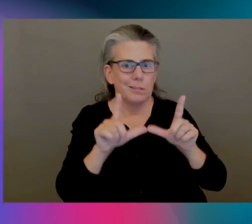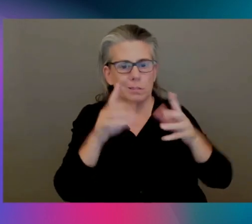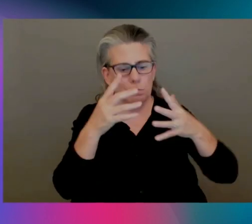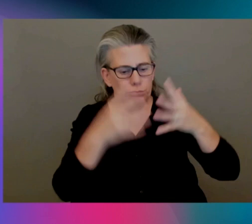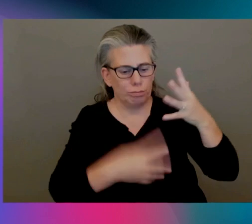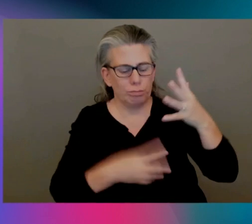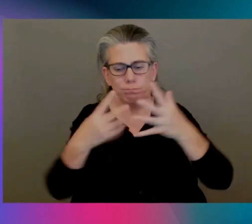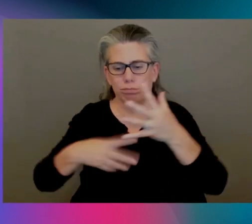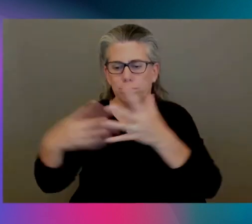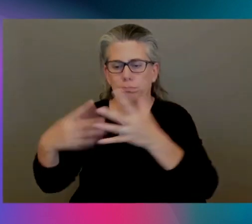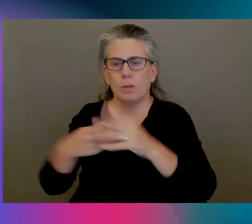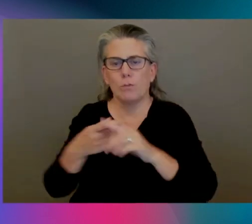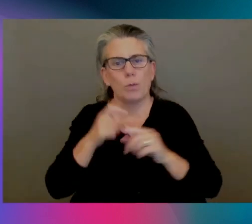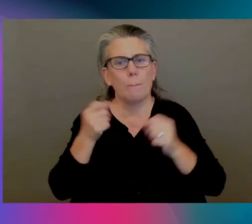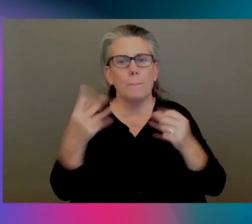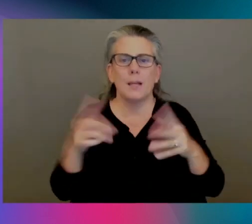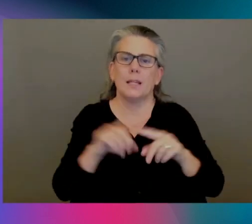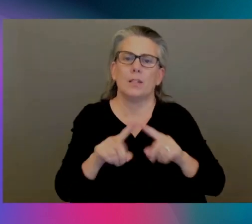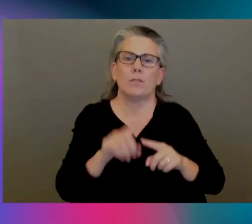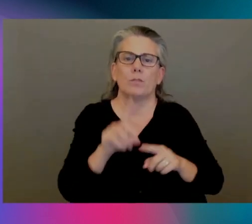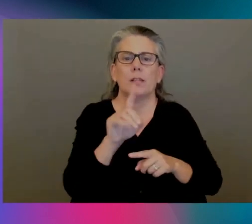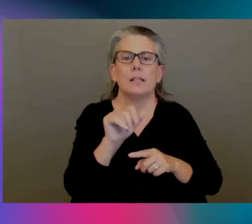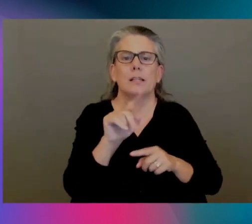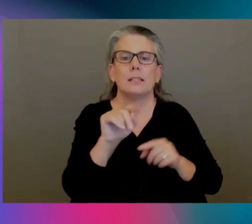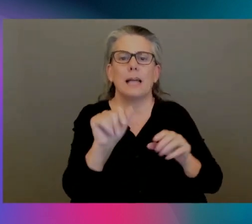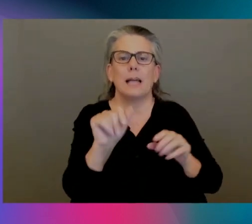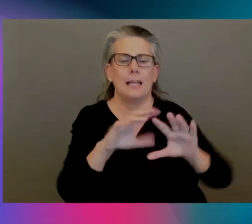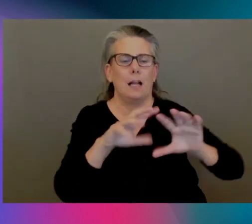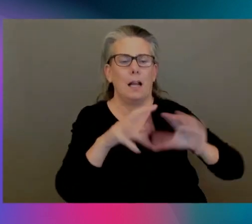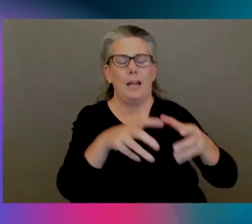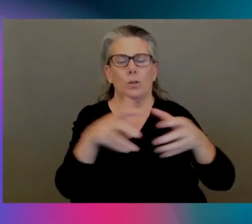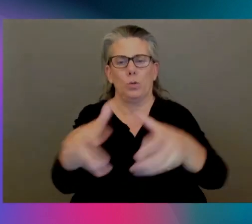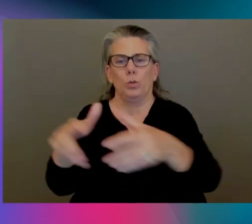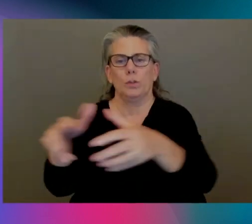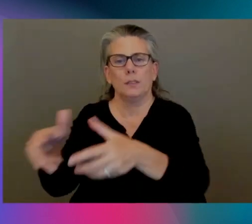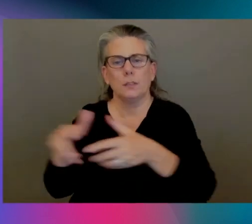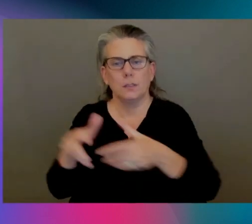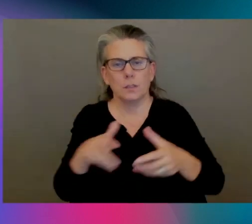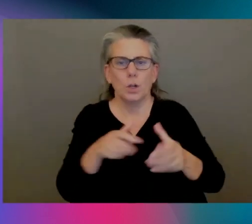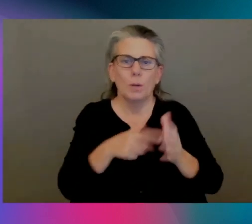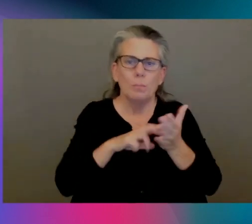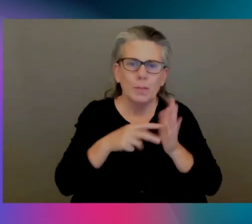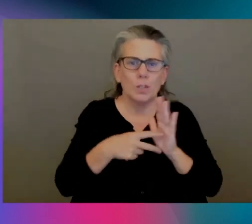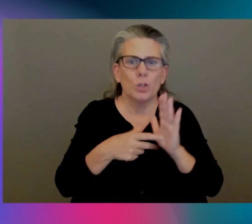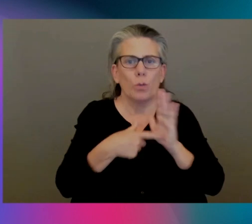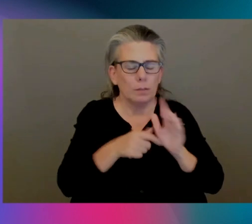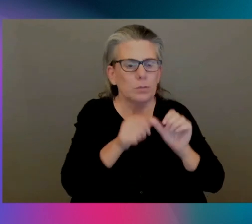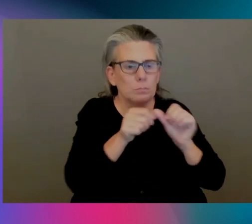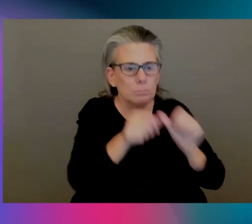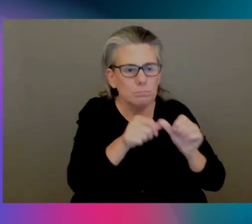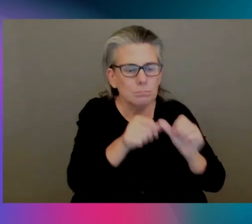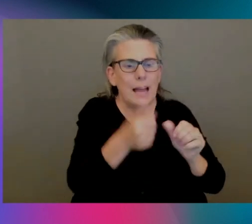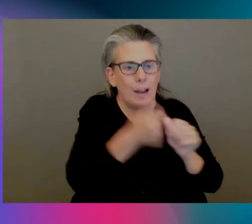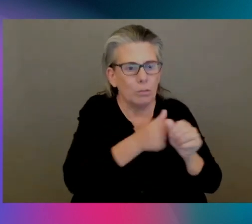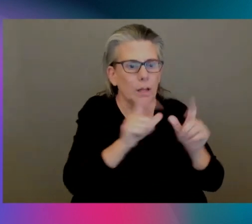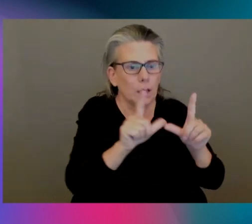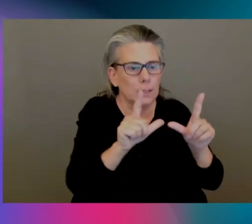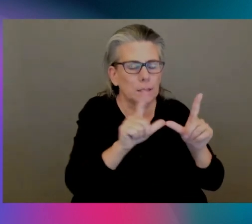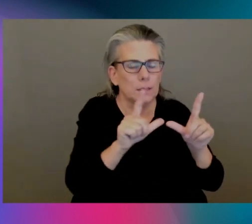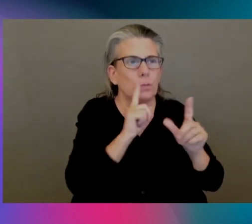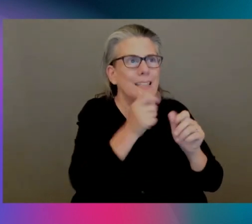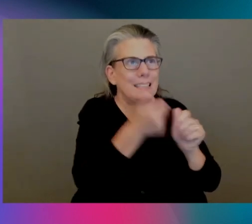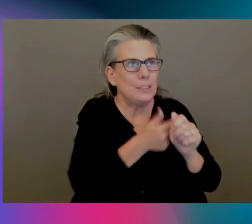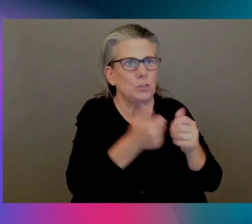That becomes incredibly challenging. Not only do you have to maintain individual license agreements with each of those providers, but you also have to worry